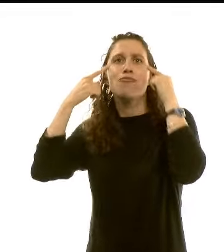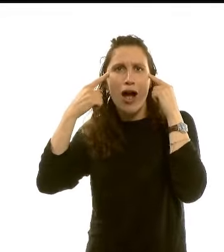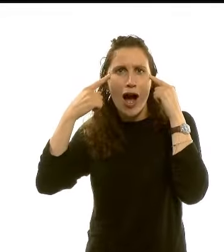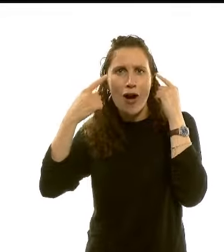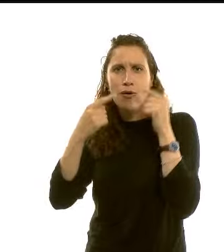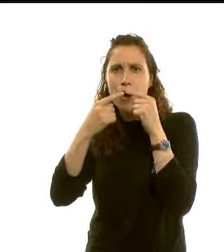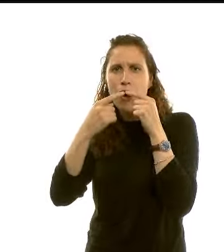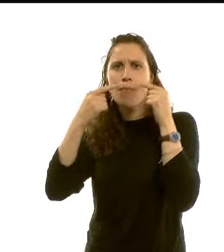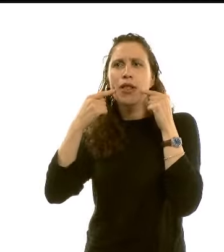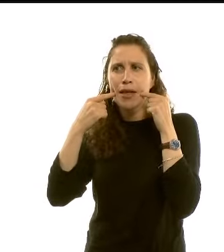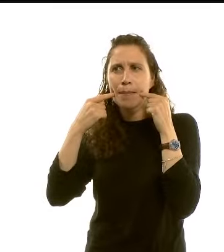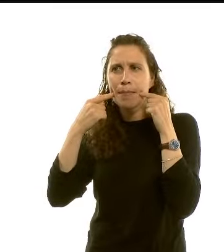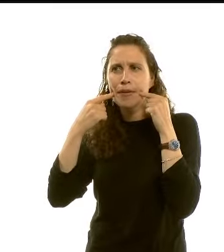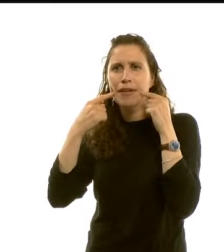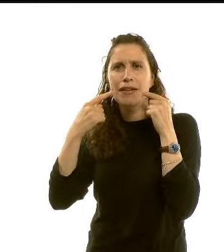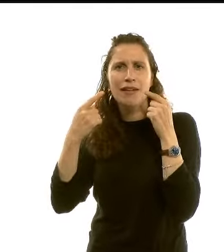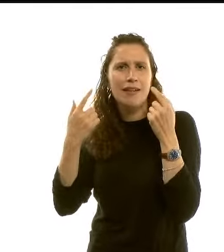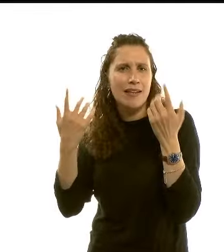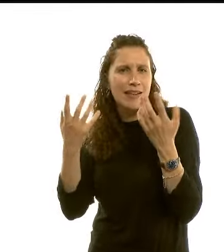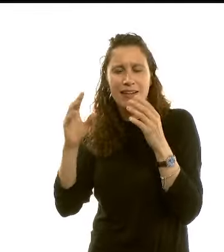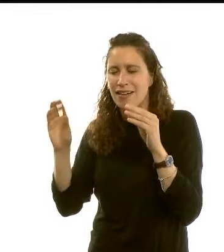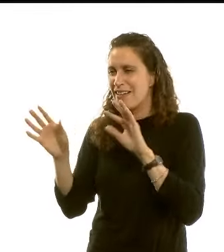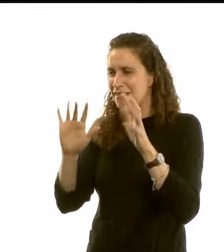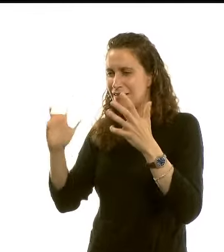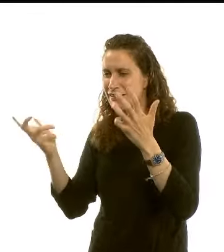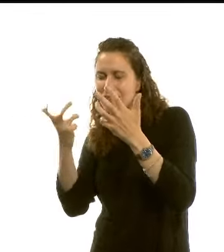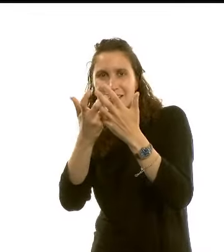lip. Look to the world